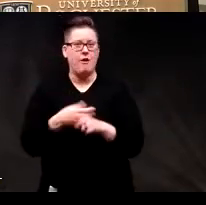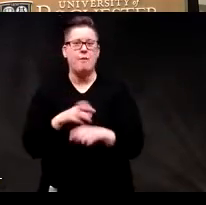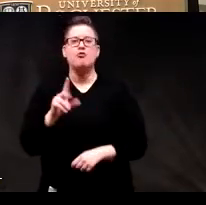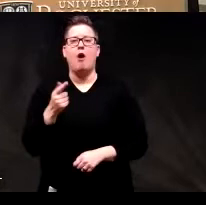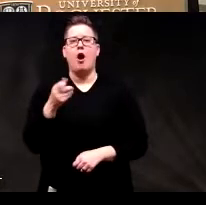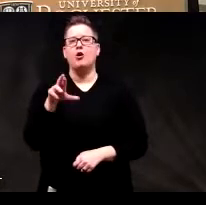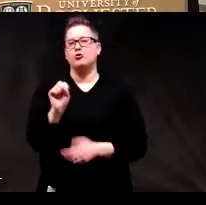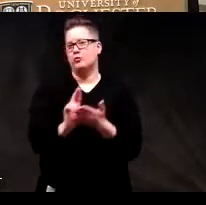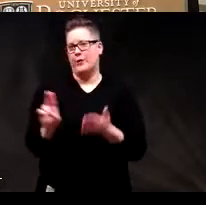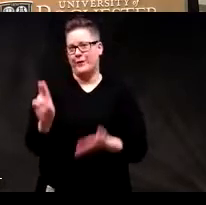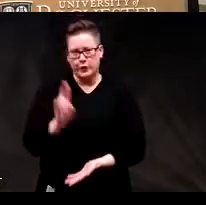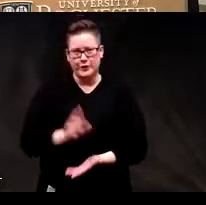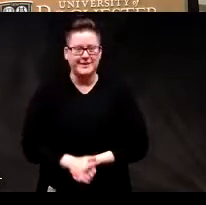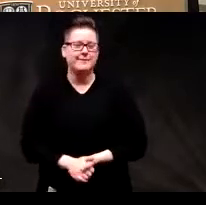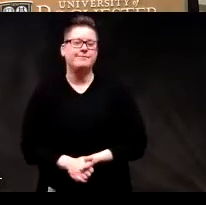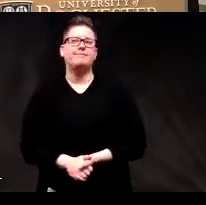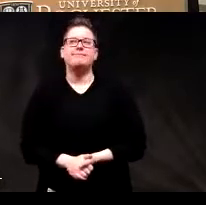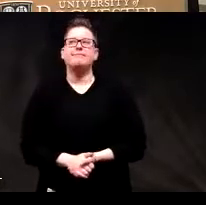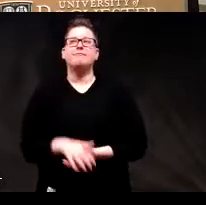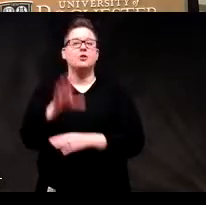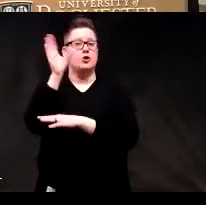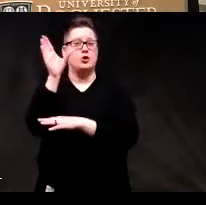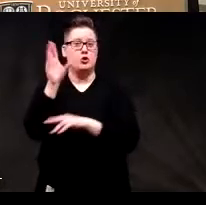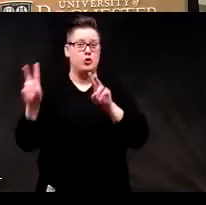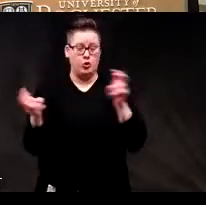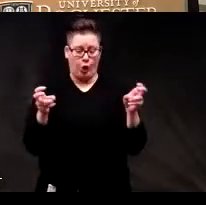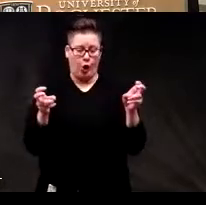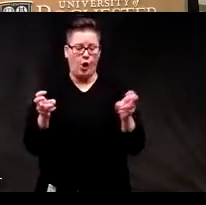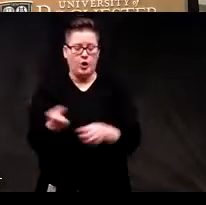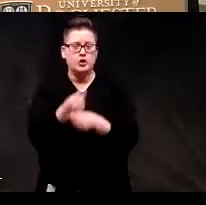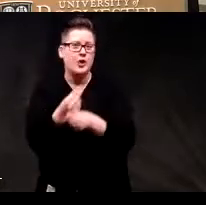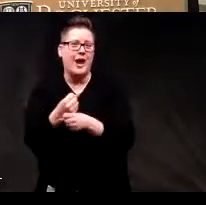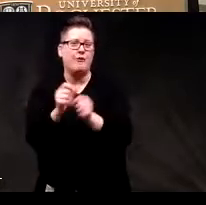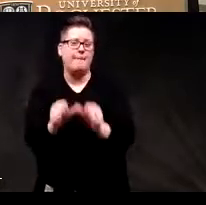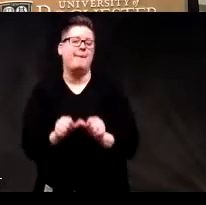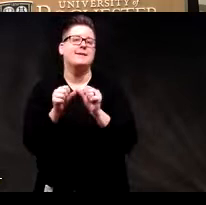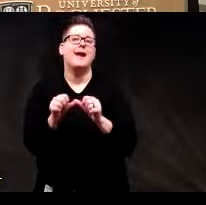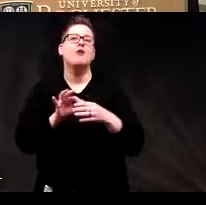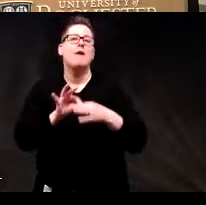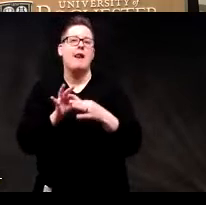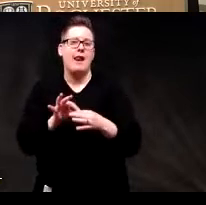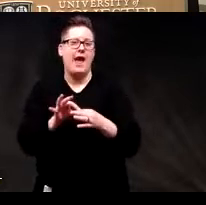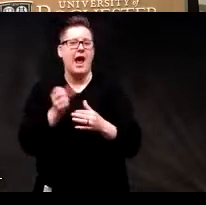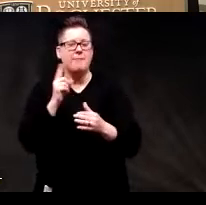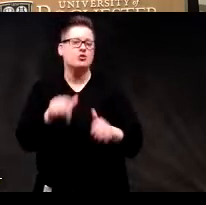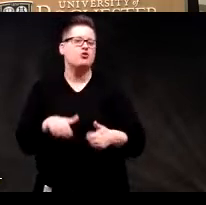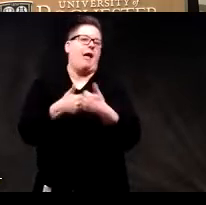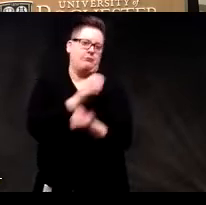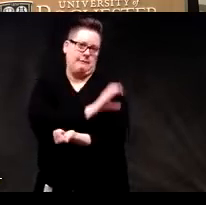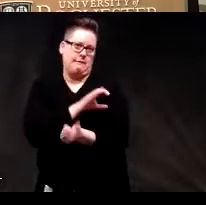University, whose talk is entitled Generating and Maintaining Relationships Within Challenging